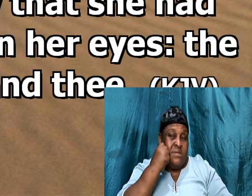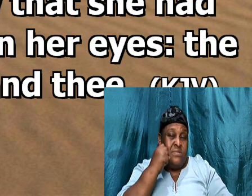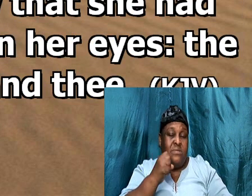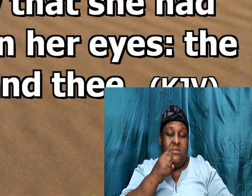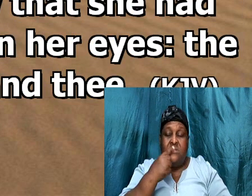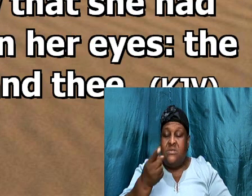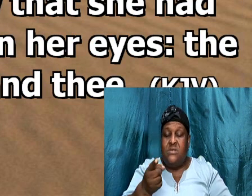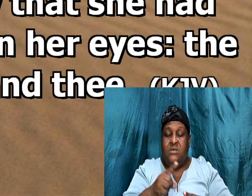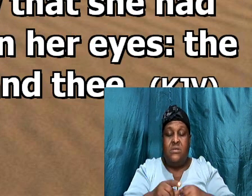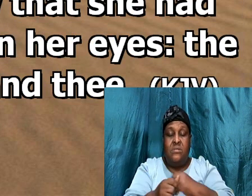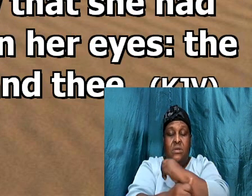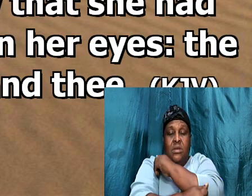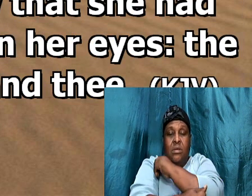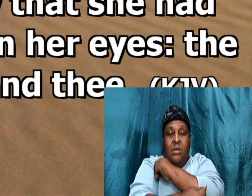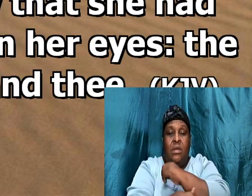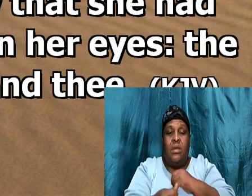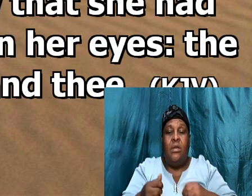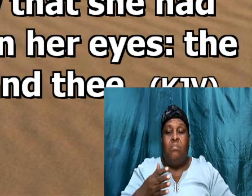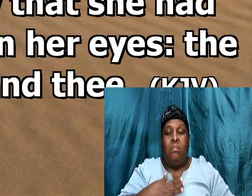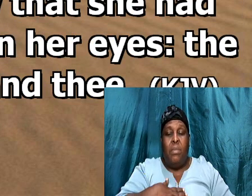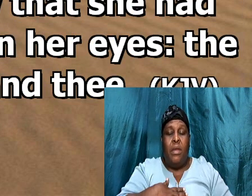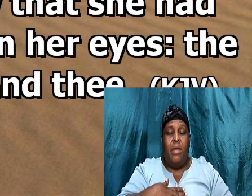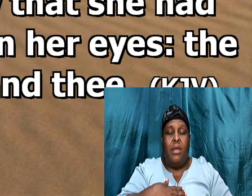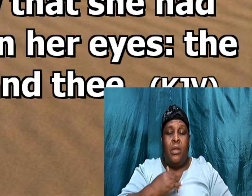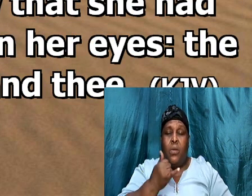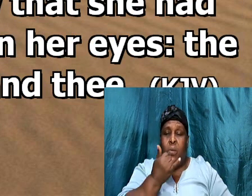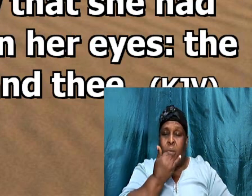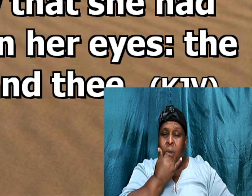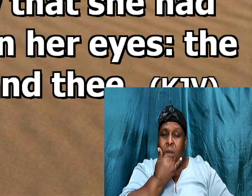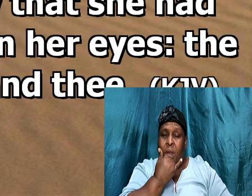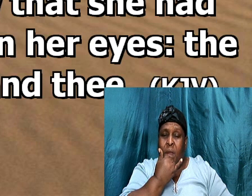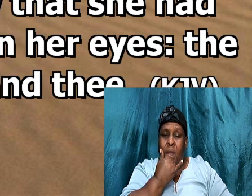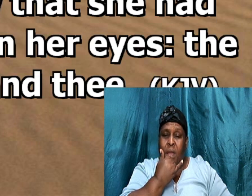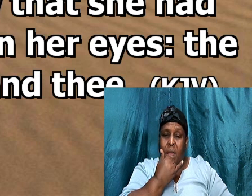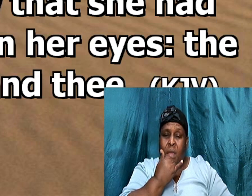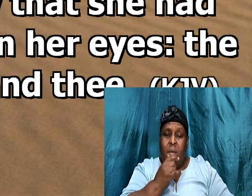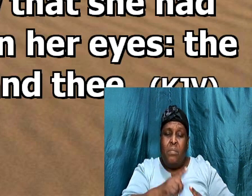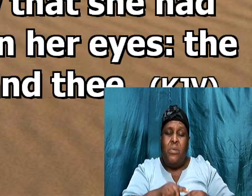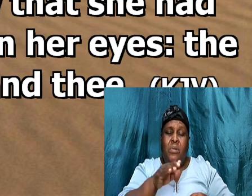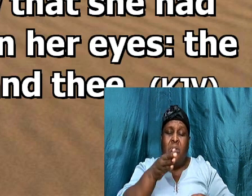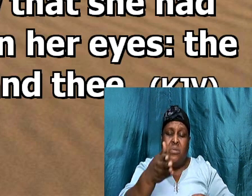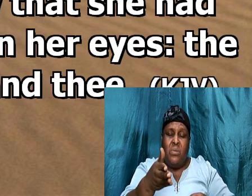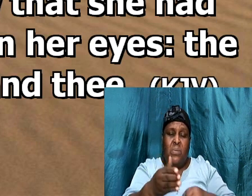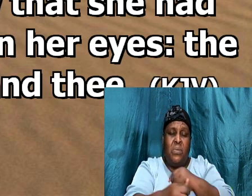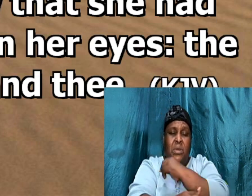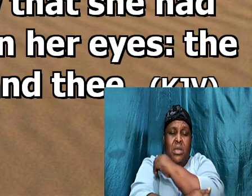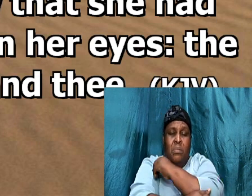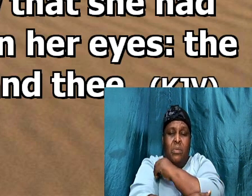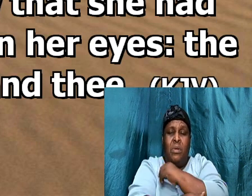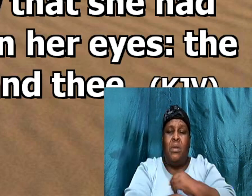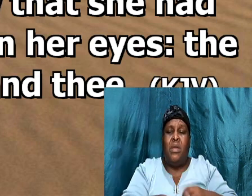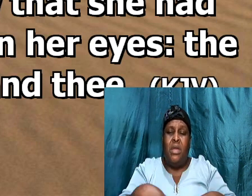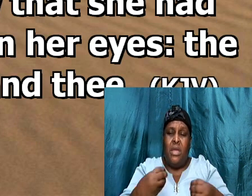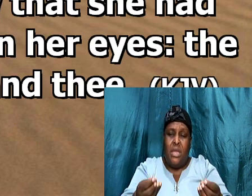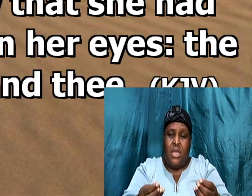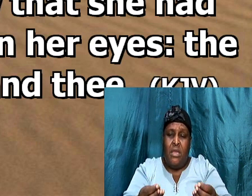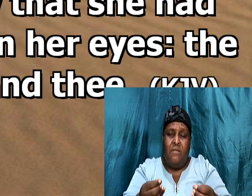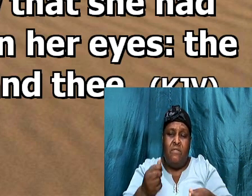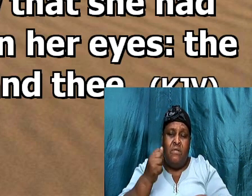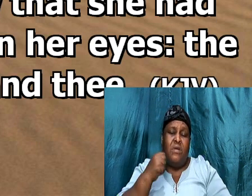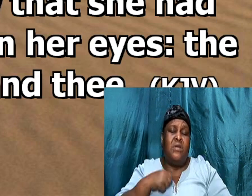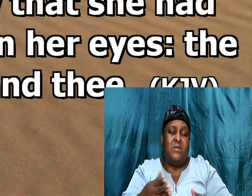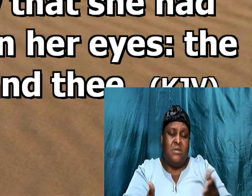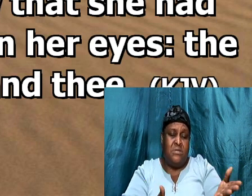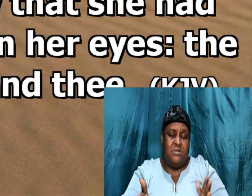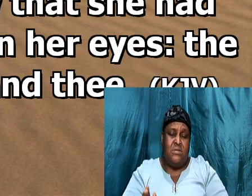thee. I have given my maid into thy bosom. And when she saw that she had conceived, I was